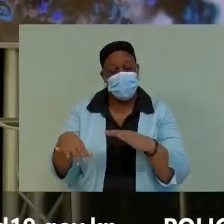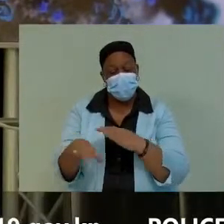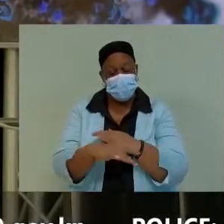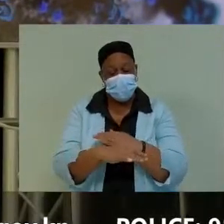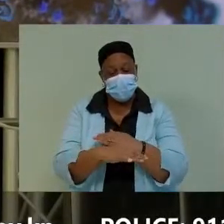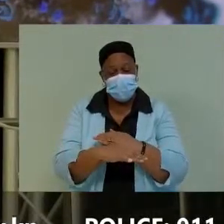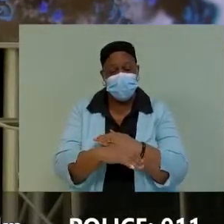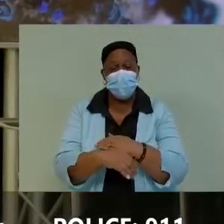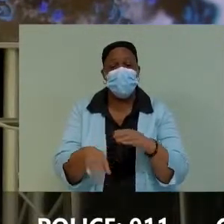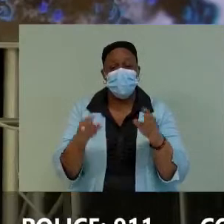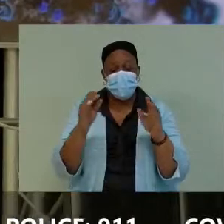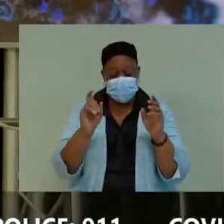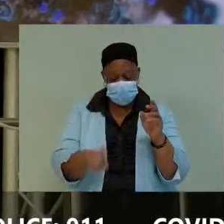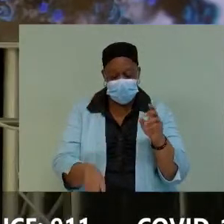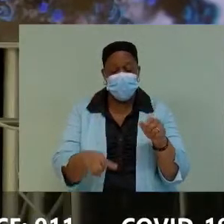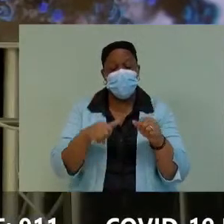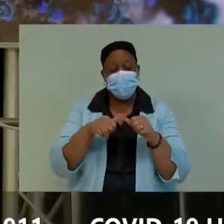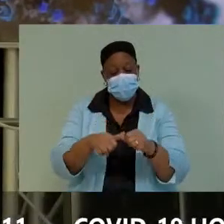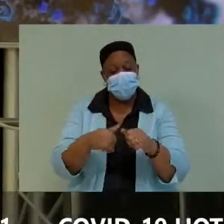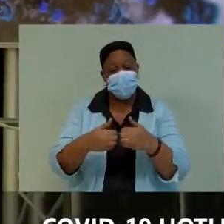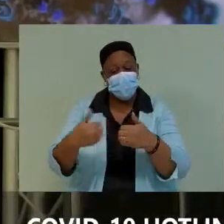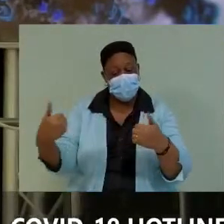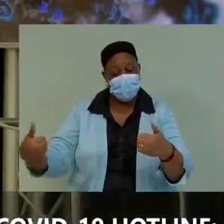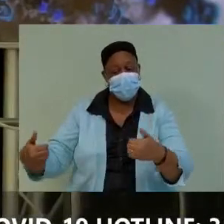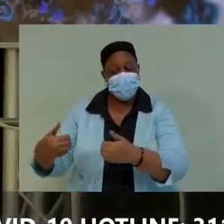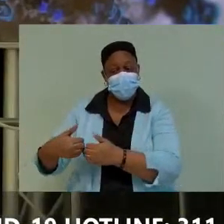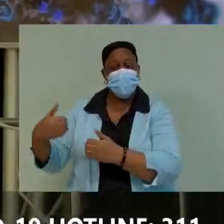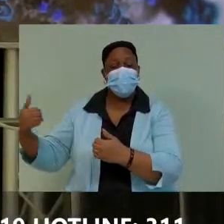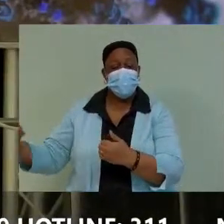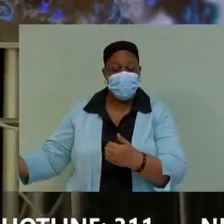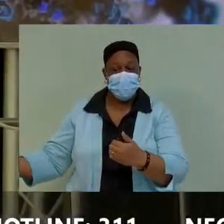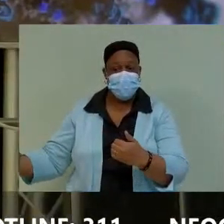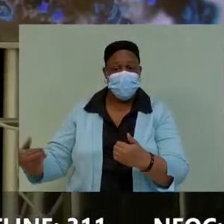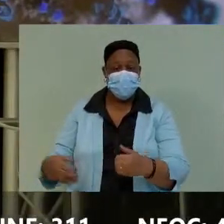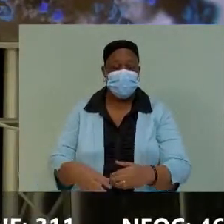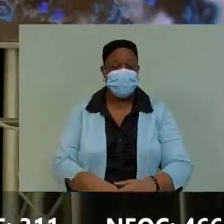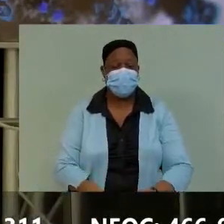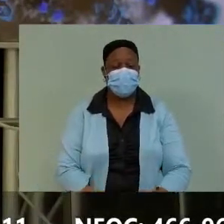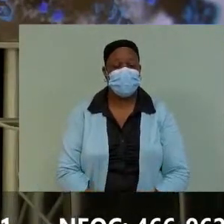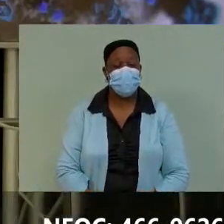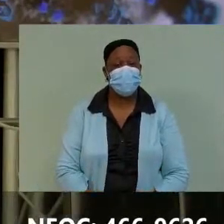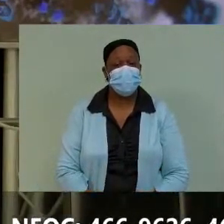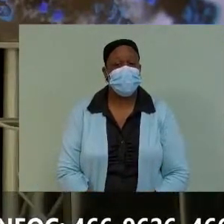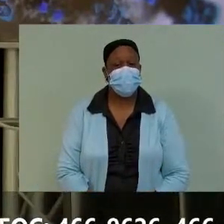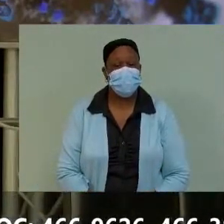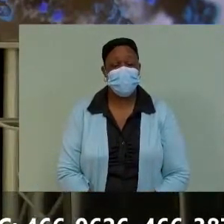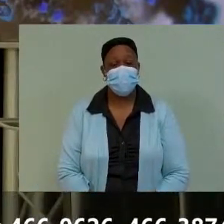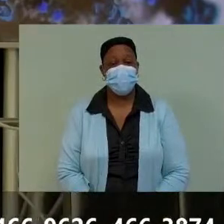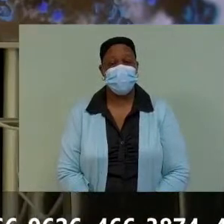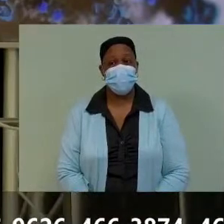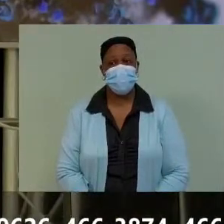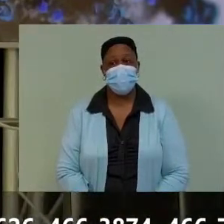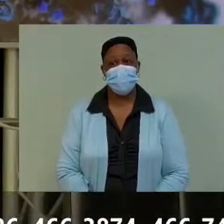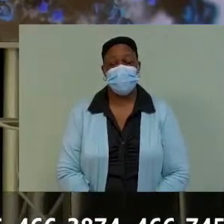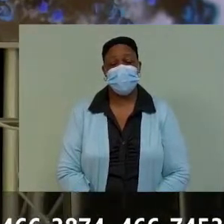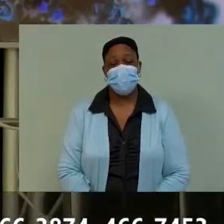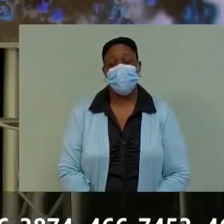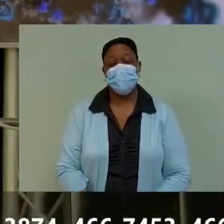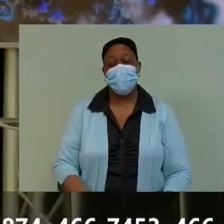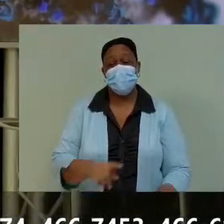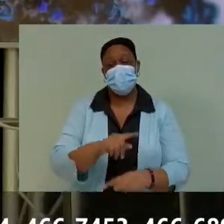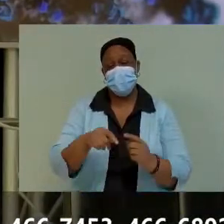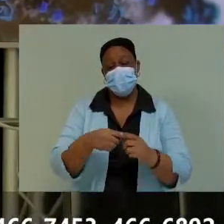to social and physical distancing protocols pursuant to these regulations. Also, during a day of